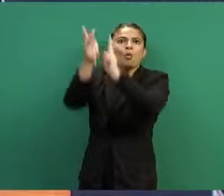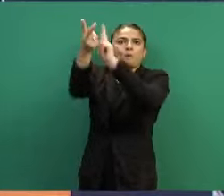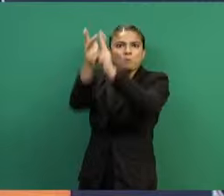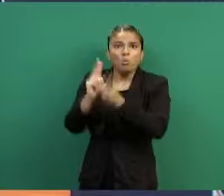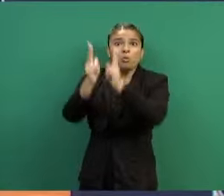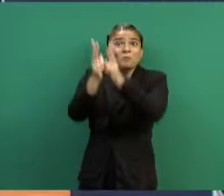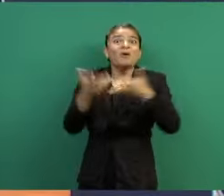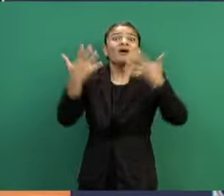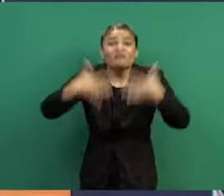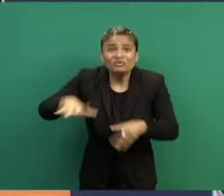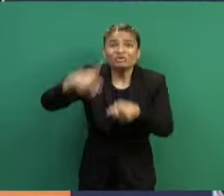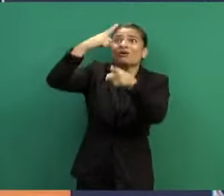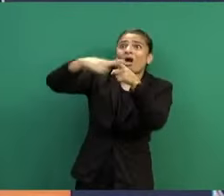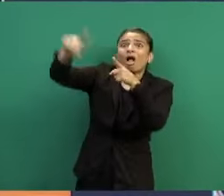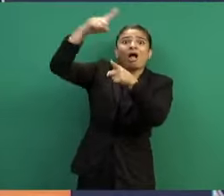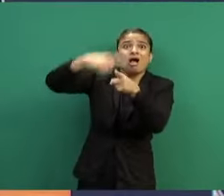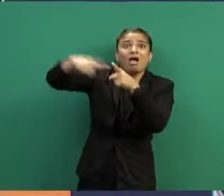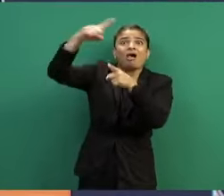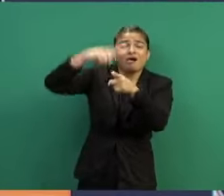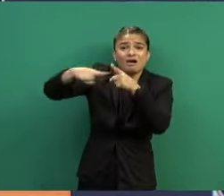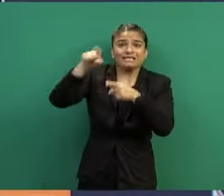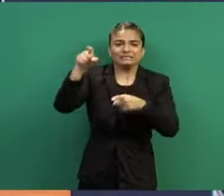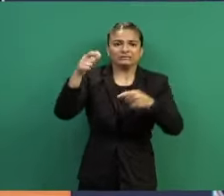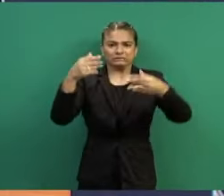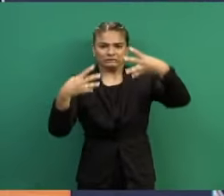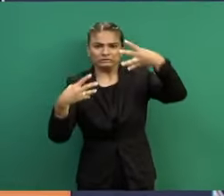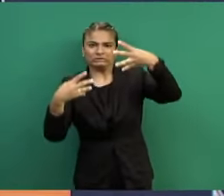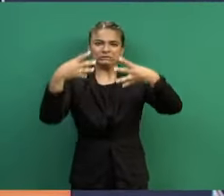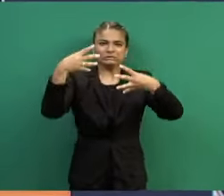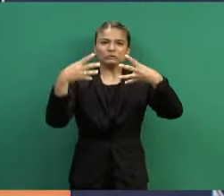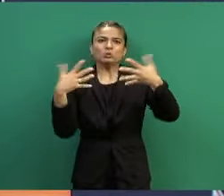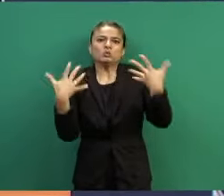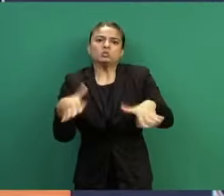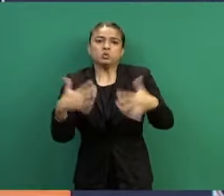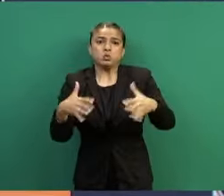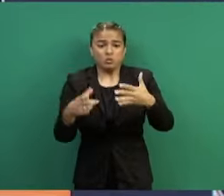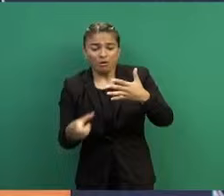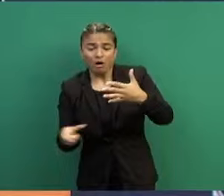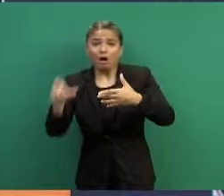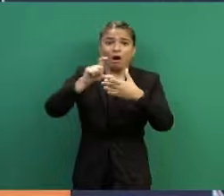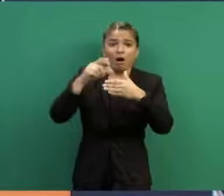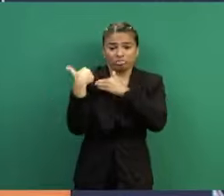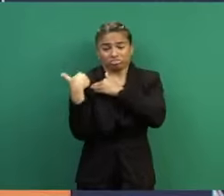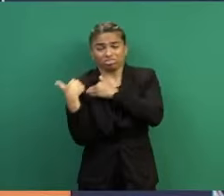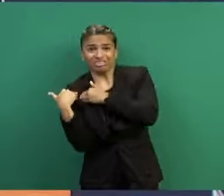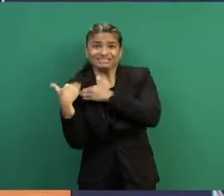in inflation, long-term bond yields currently trade around 12%.